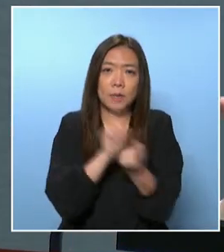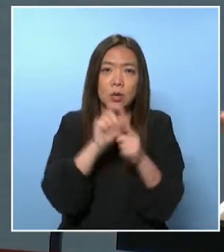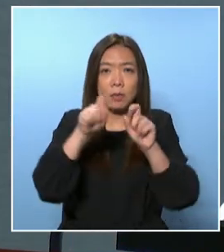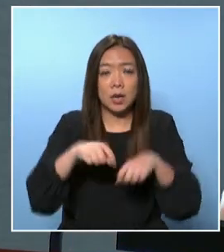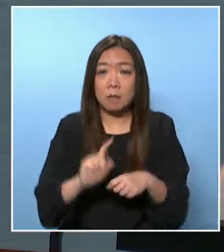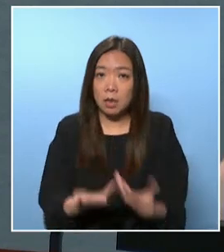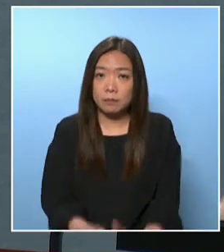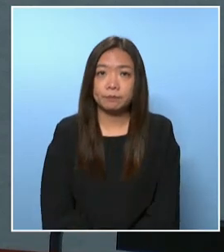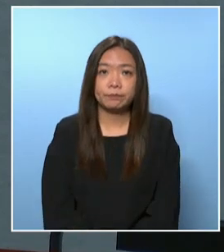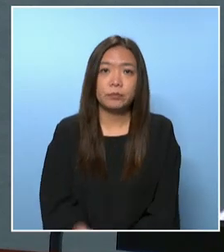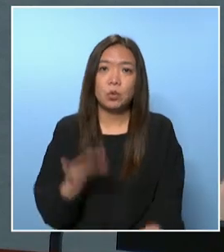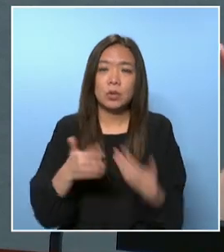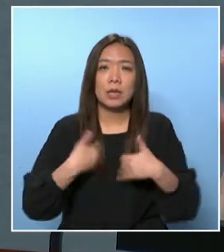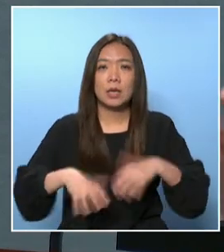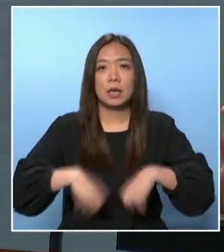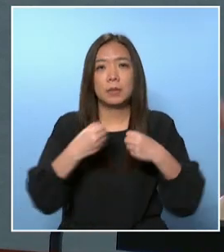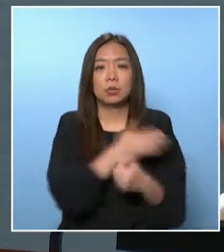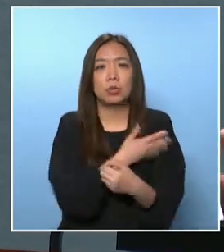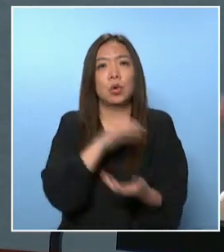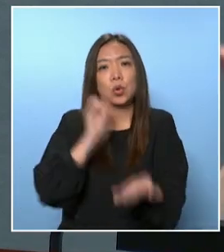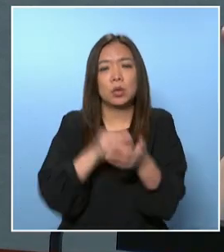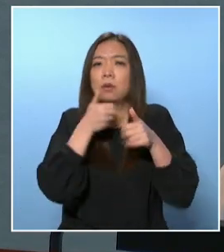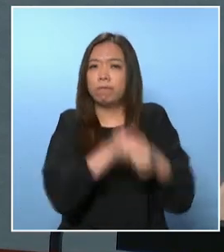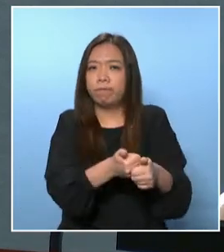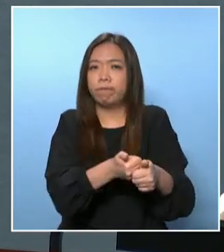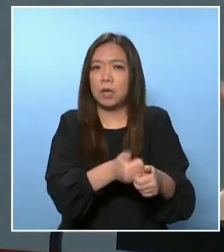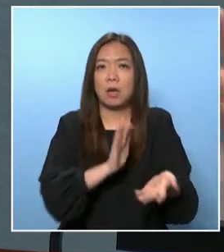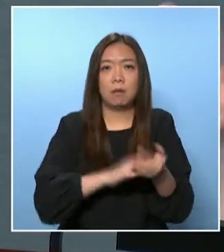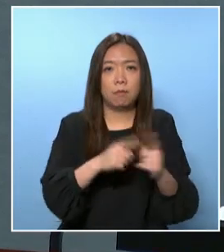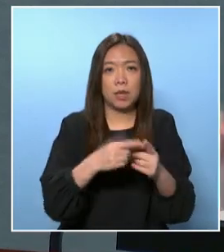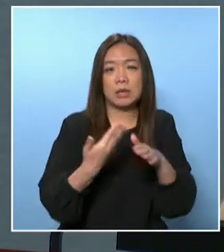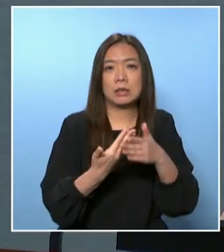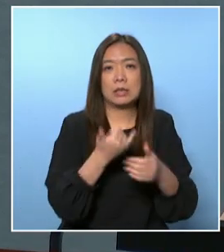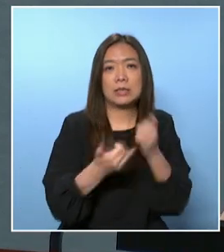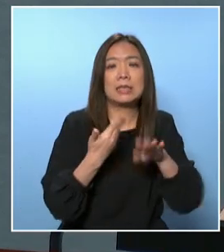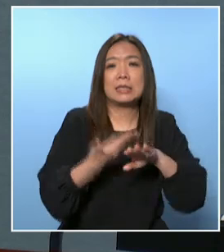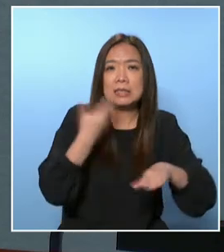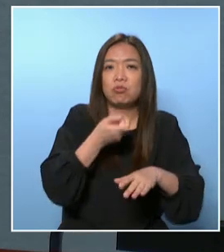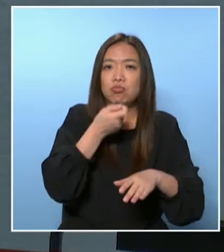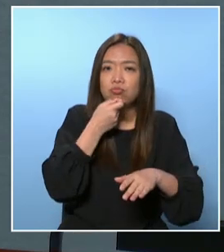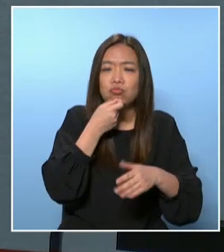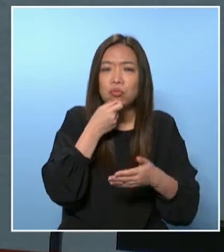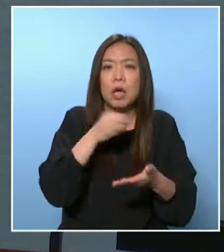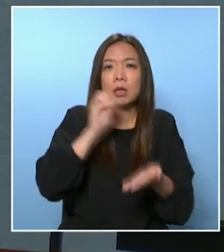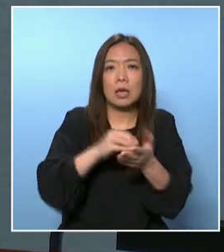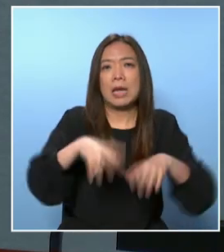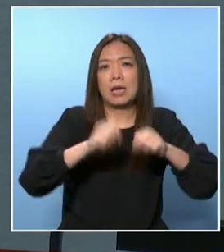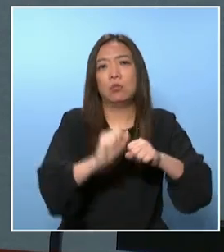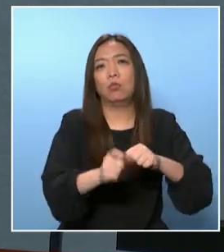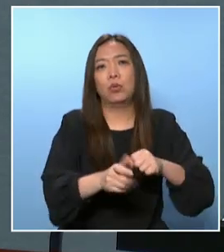a friend or a lawyer to be the witness. Now, when a rescue